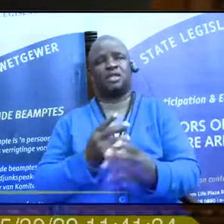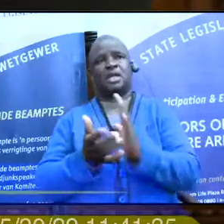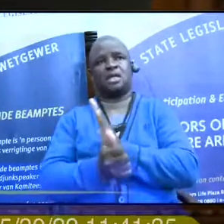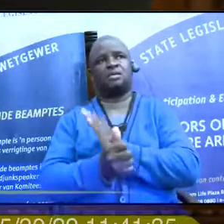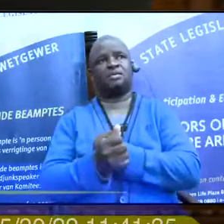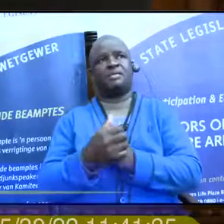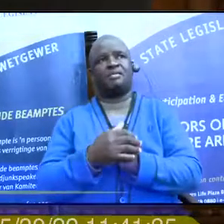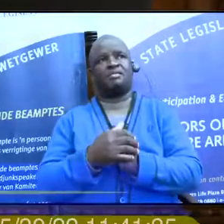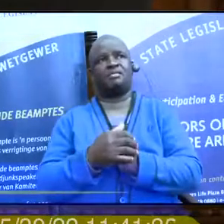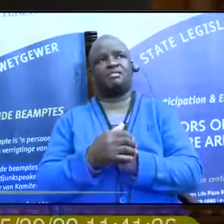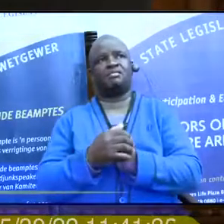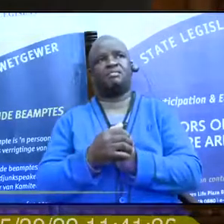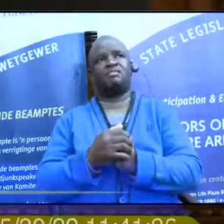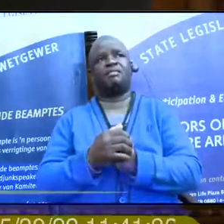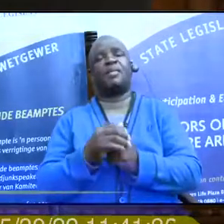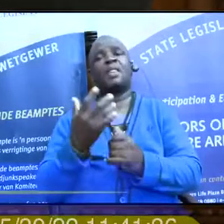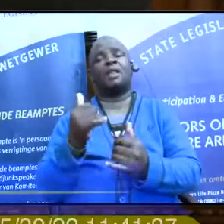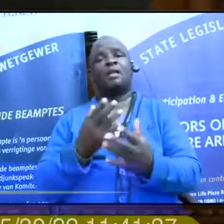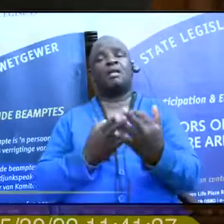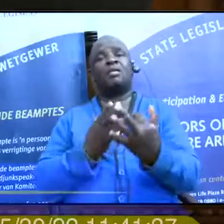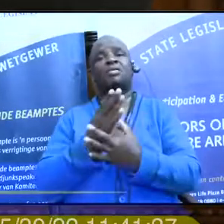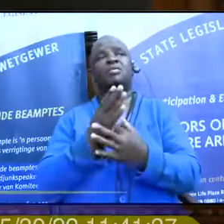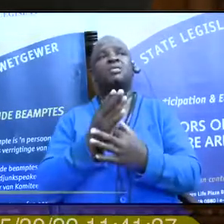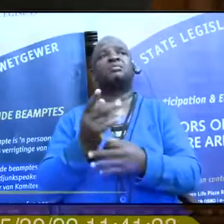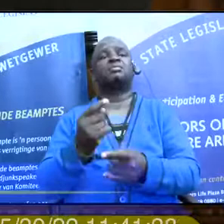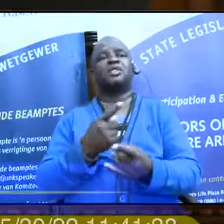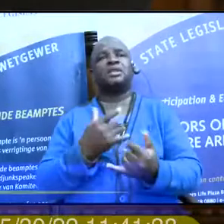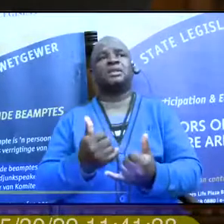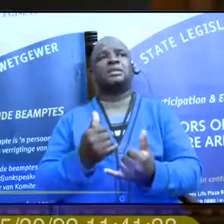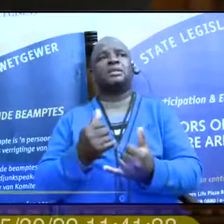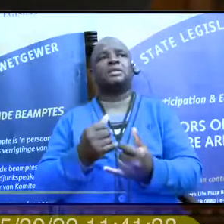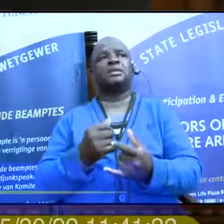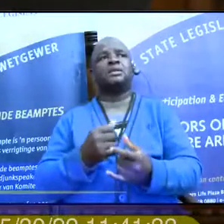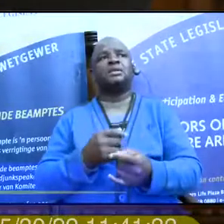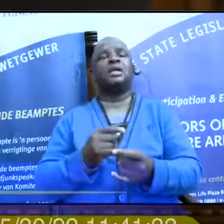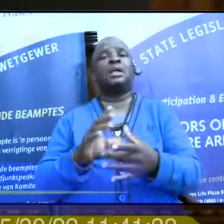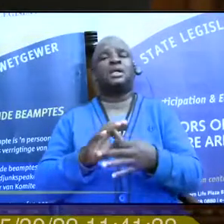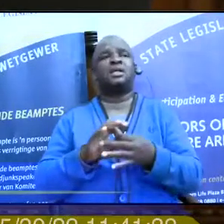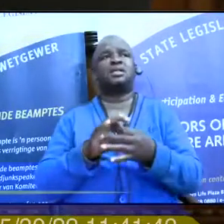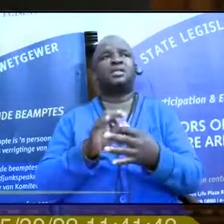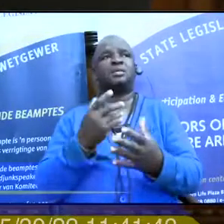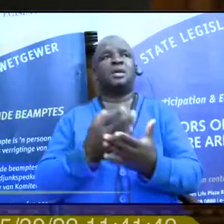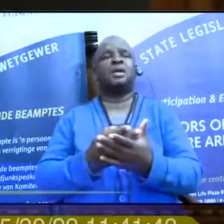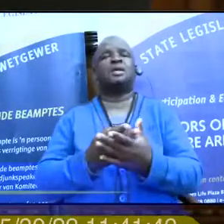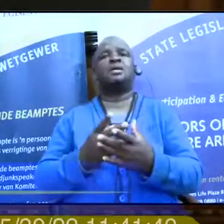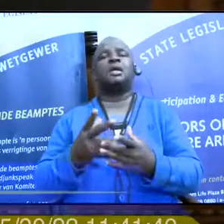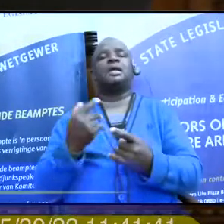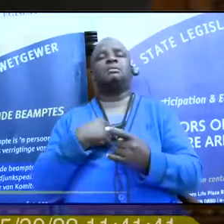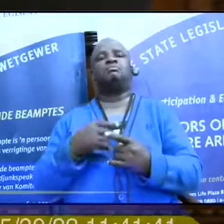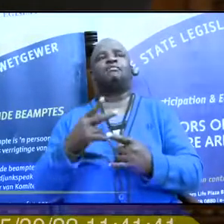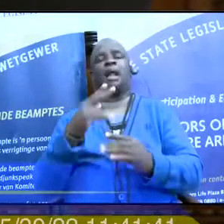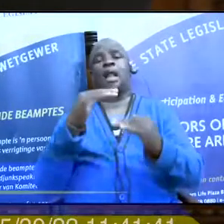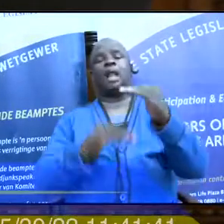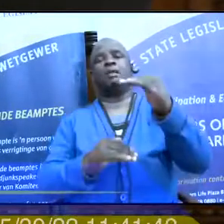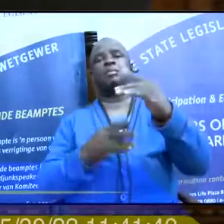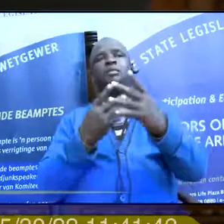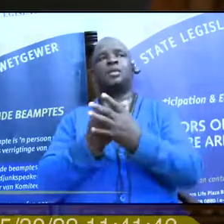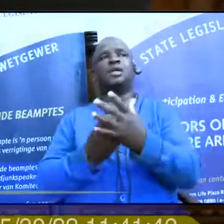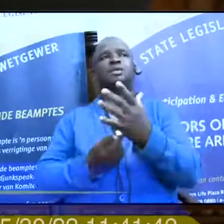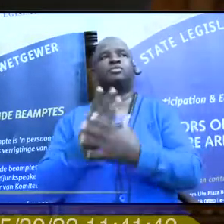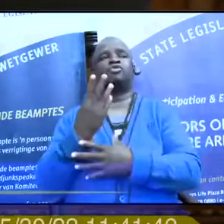speaker two main mechanisms to dominate debates over the relationship between inequality and growth the first is definitely